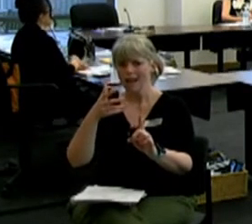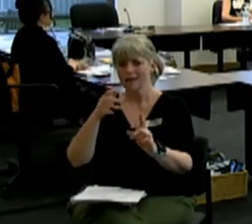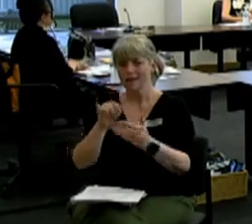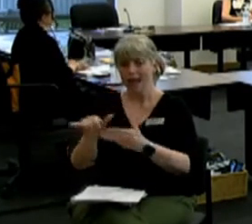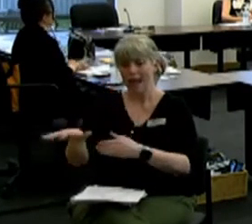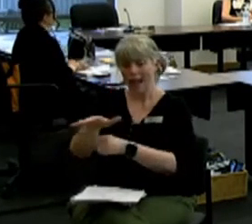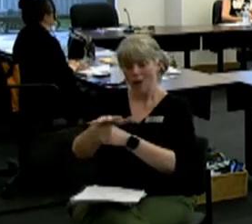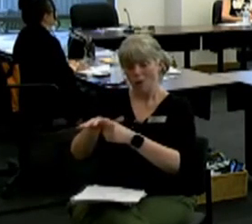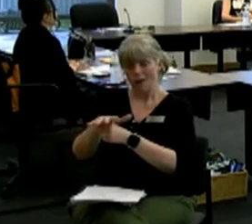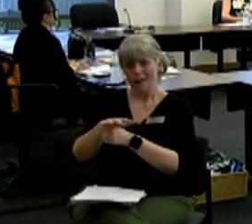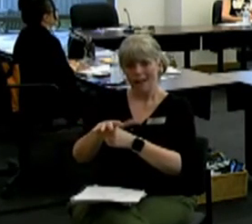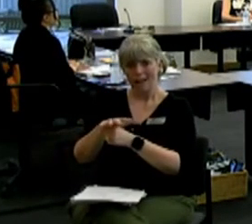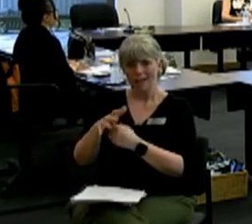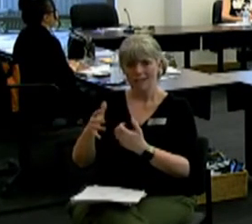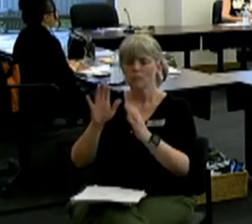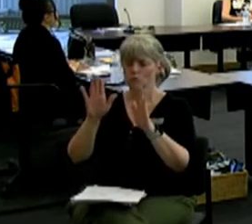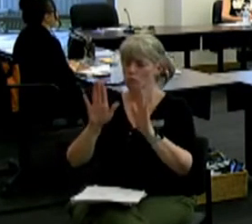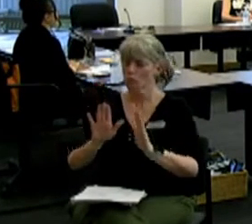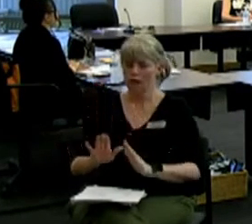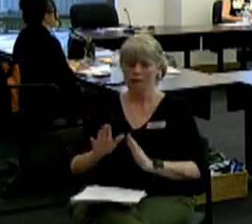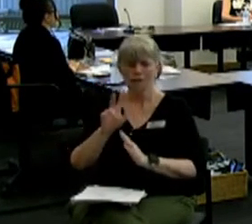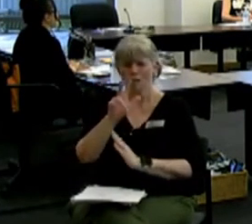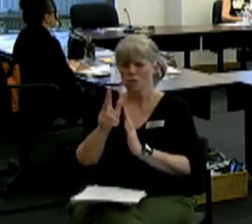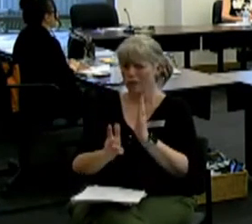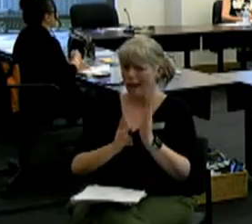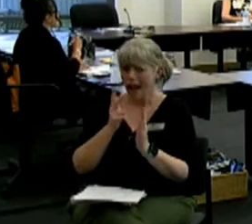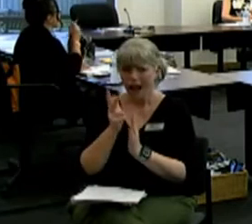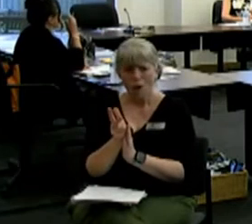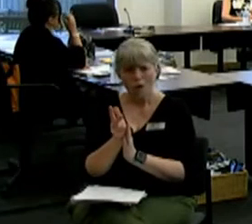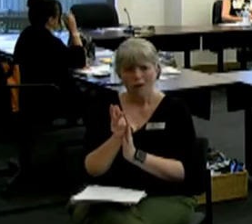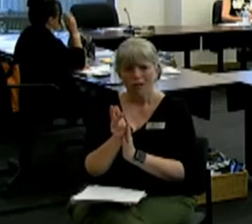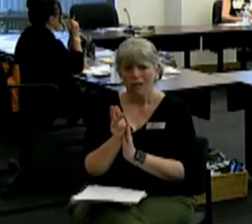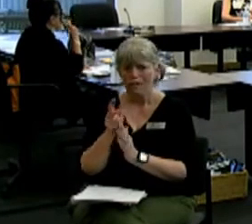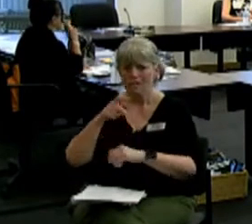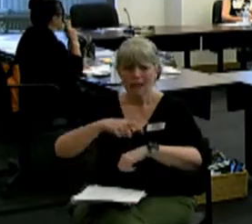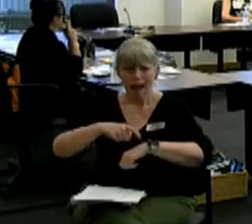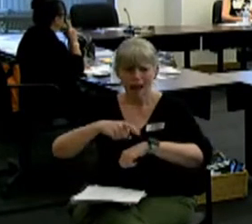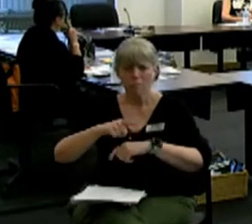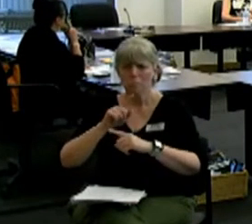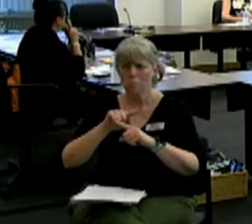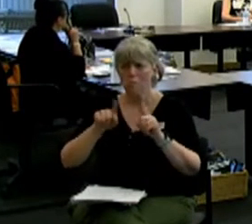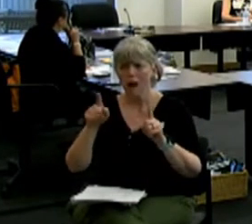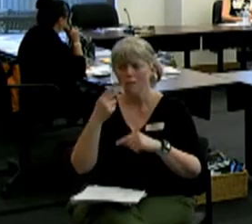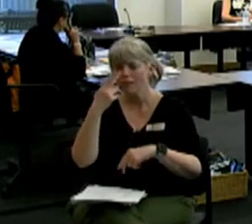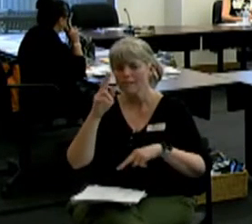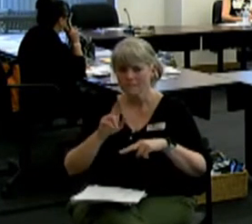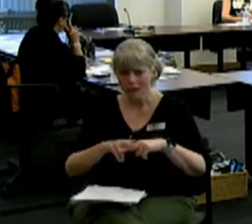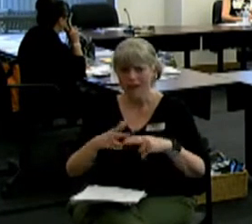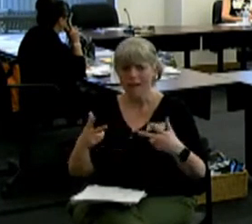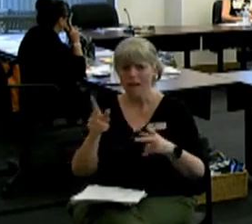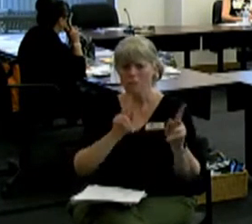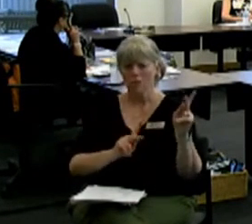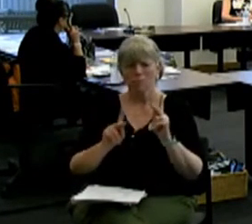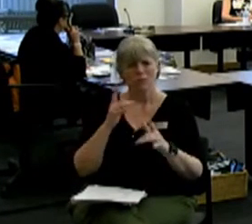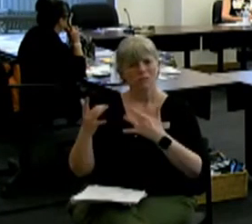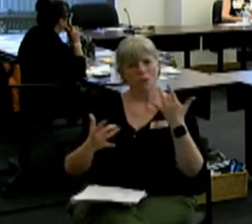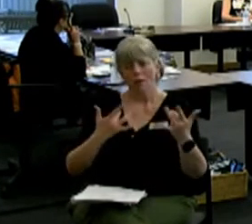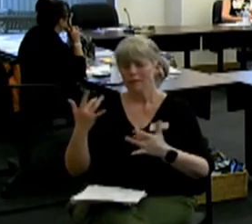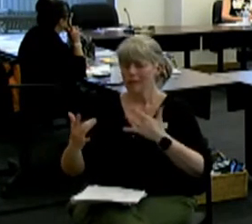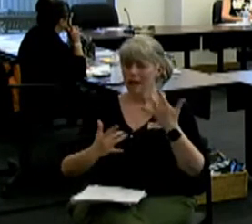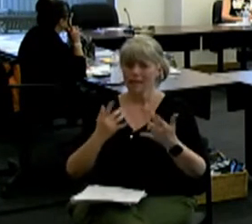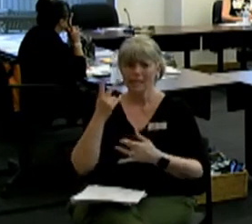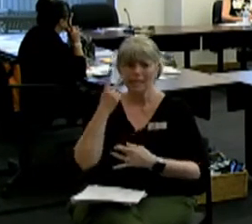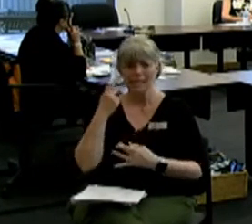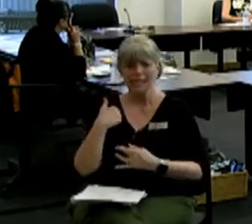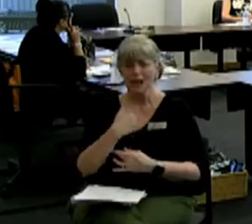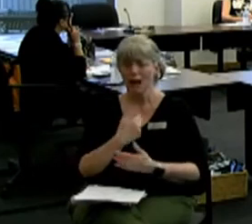you're covering, which I thought was great. And yeah, it was a 3-hour time frame, but it was fun. It was absolutely fun, and people were so excited to